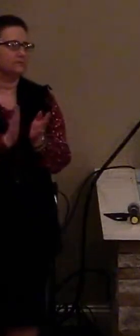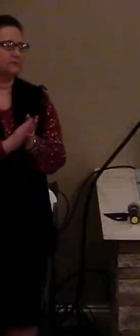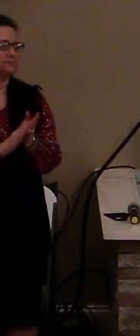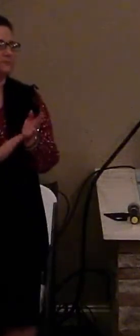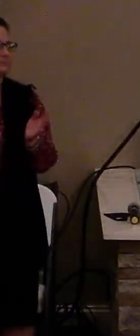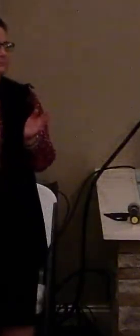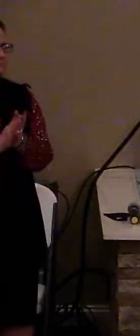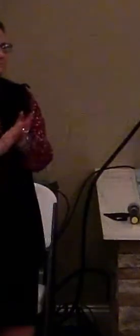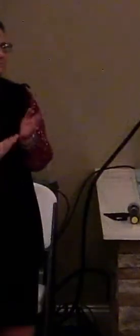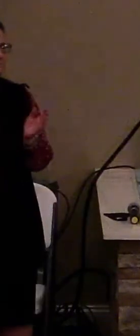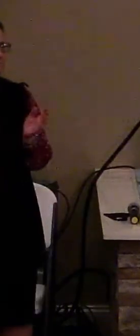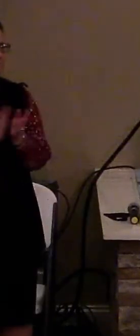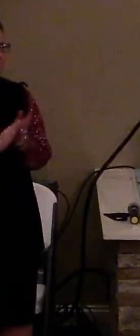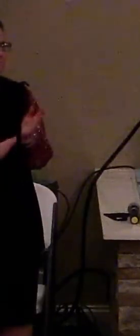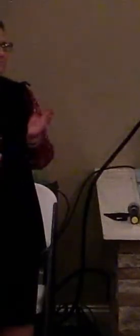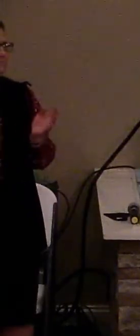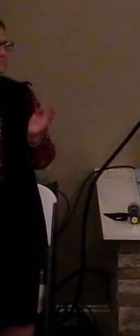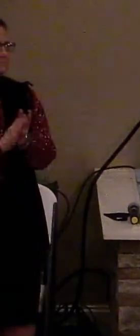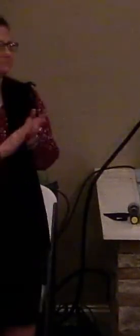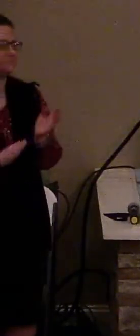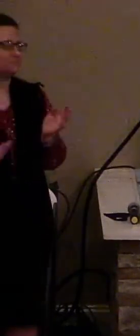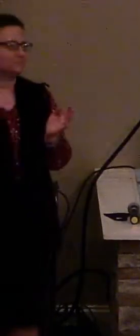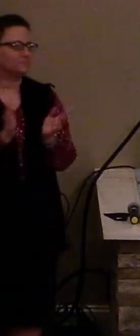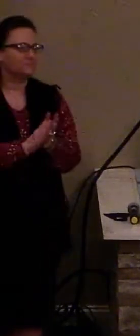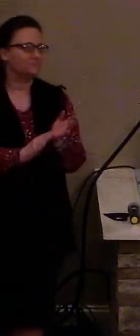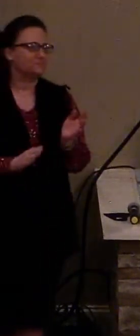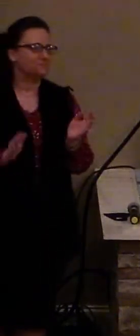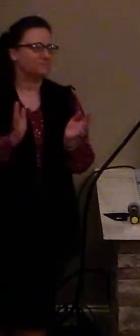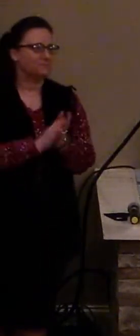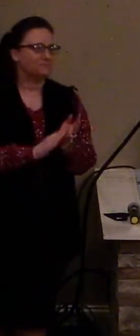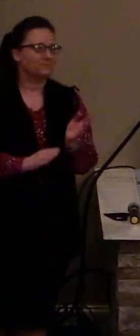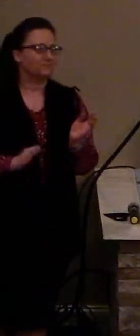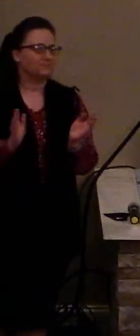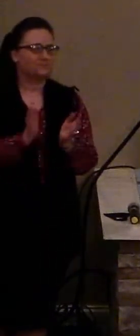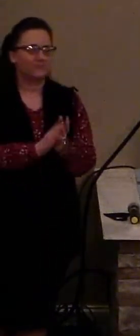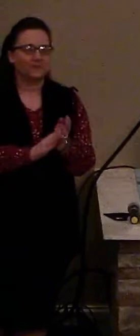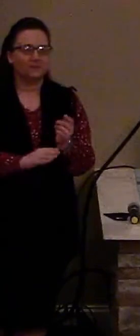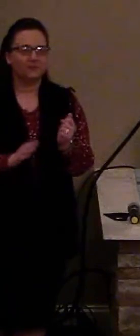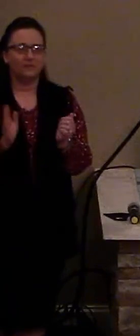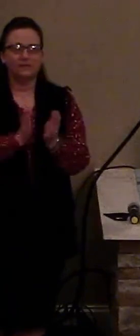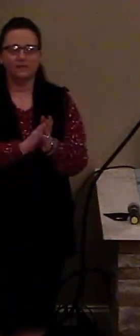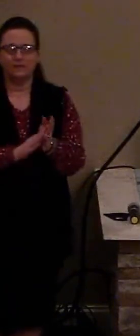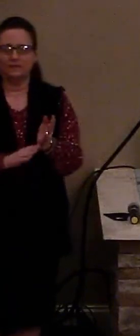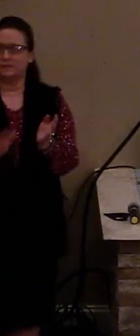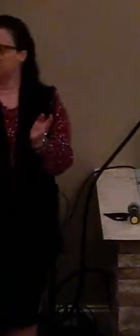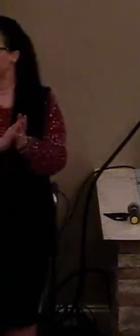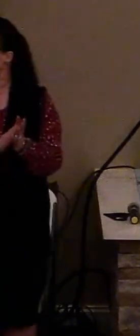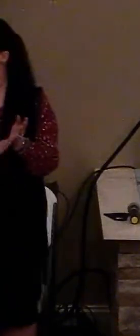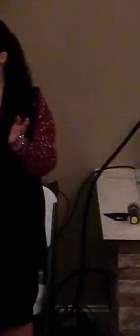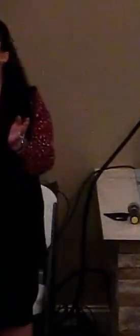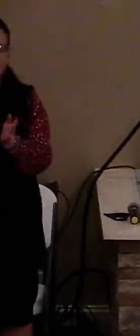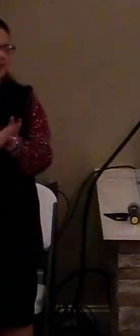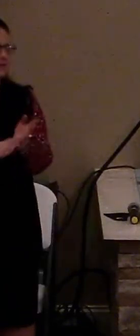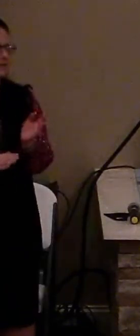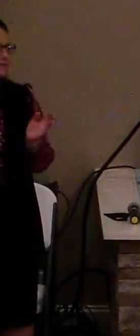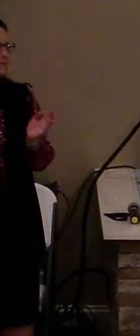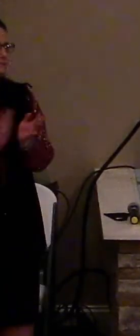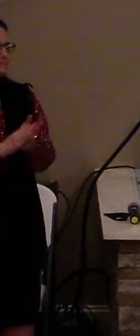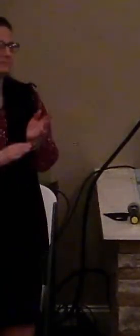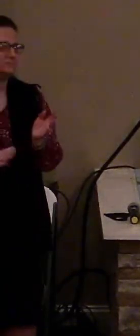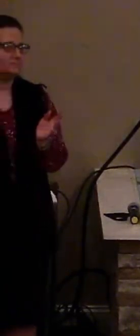name, all I a world of fame, but if I